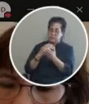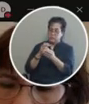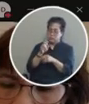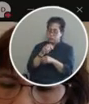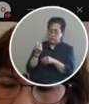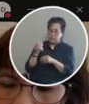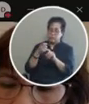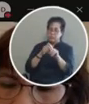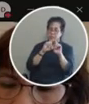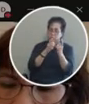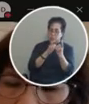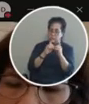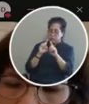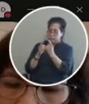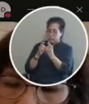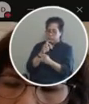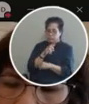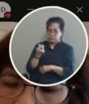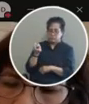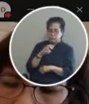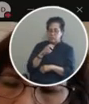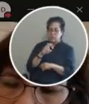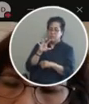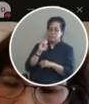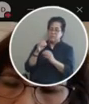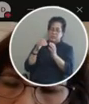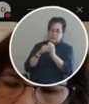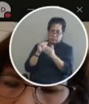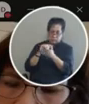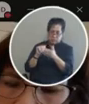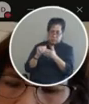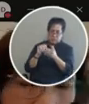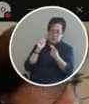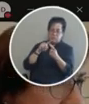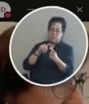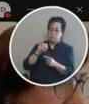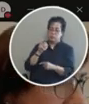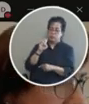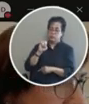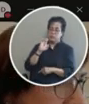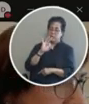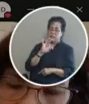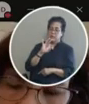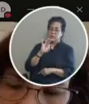between departments exceeding $50,000 until June 9th, 2020.